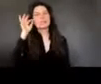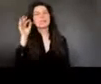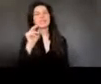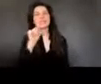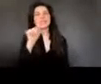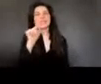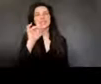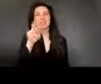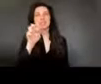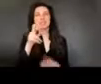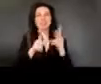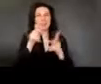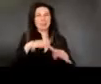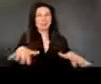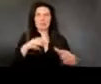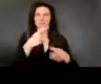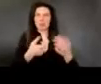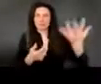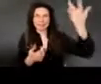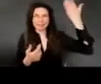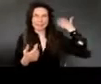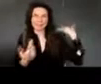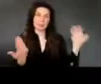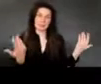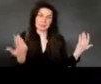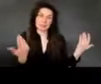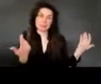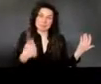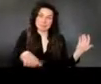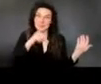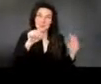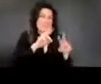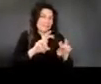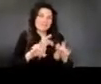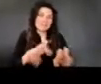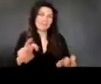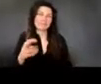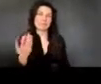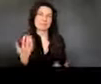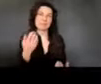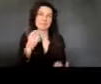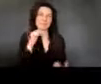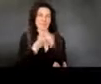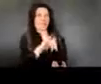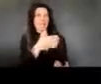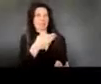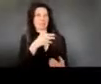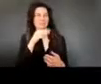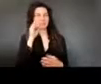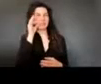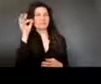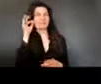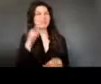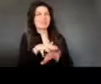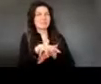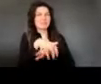before, mid-century, Detroit, middle-class America. So I thought that was a really interesting